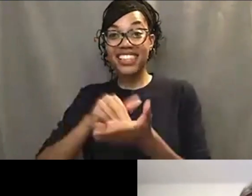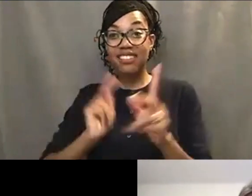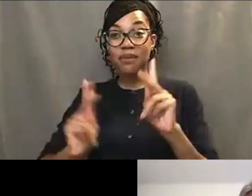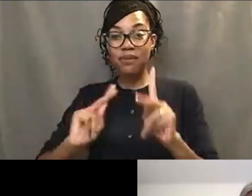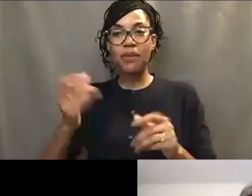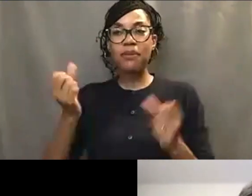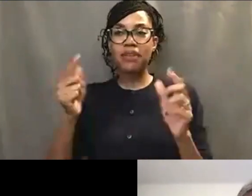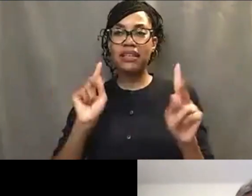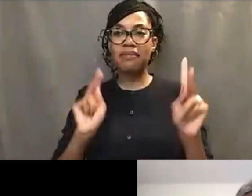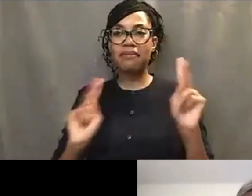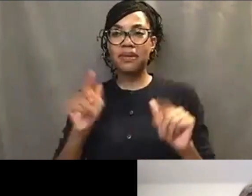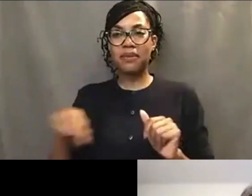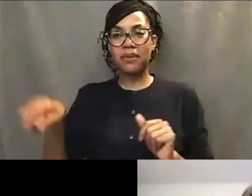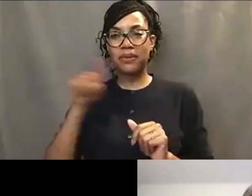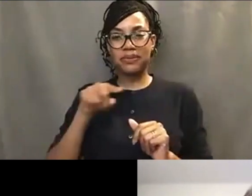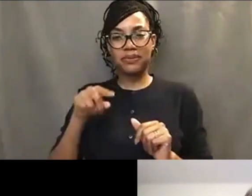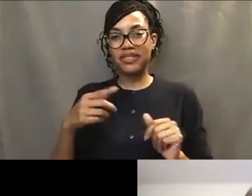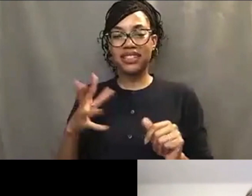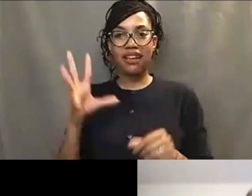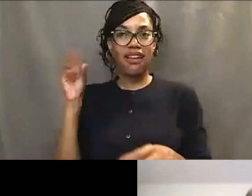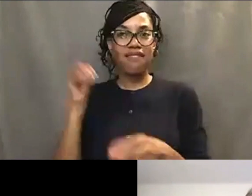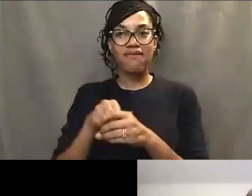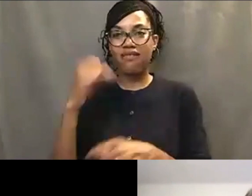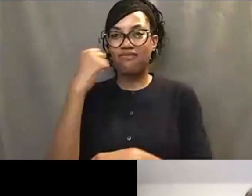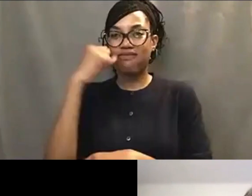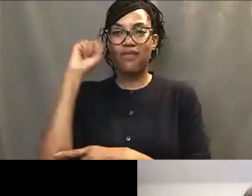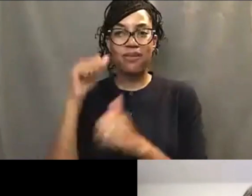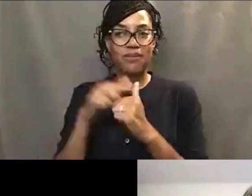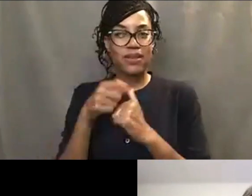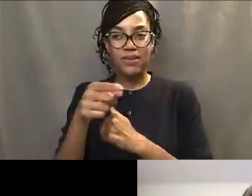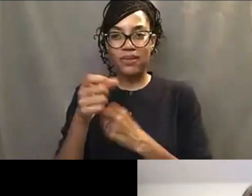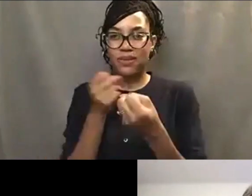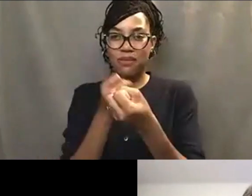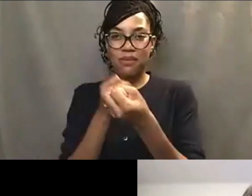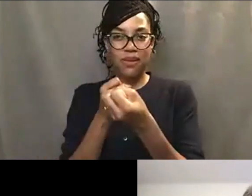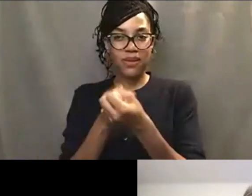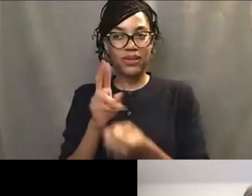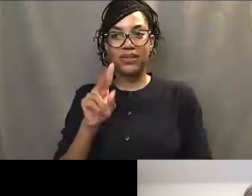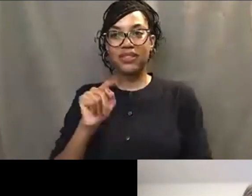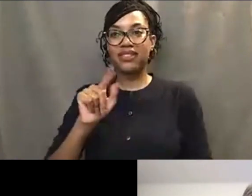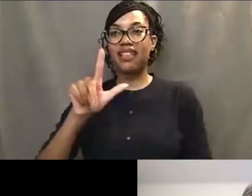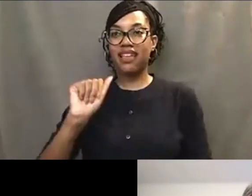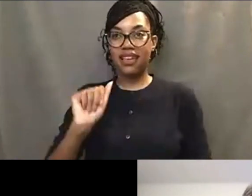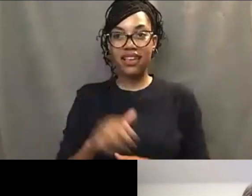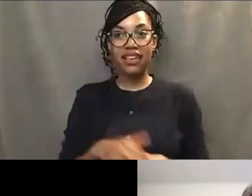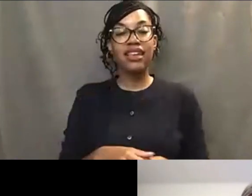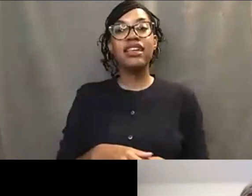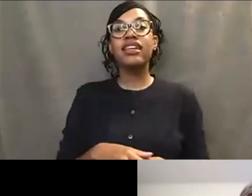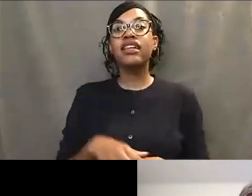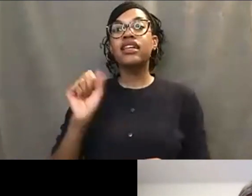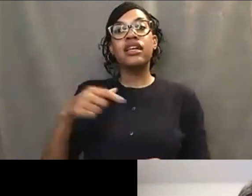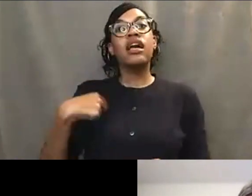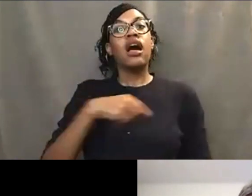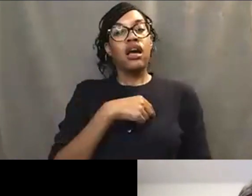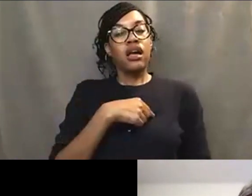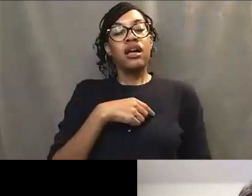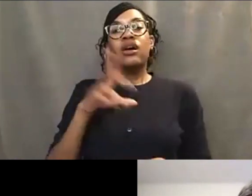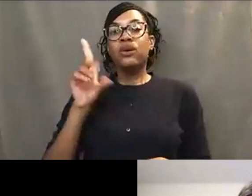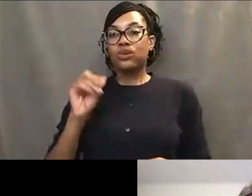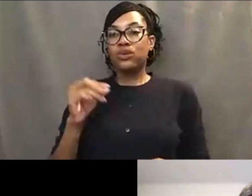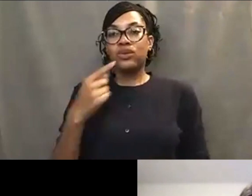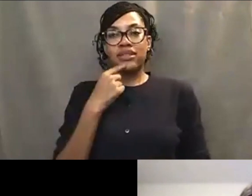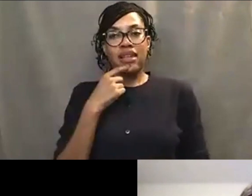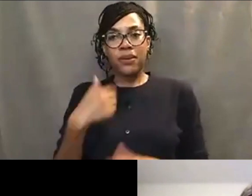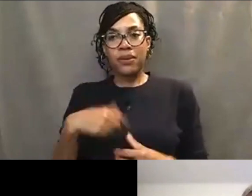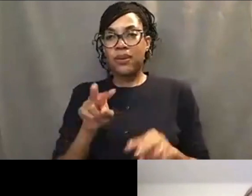call, you know, we feel so inspired by the work that's happening in UTLA. And I do really count that as one of our North Stars in